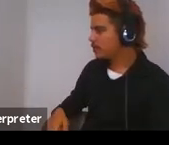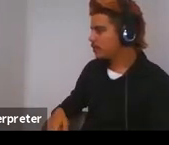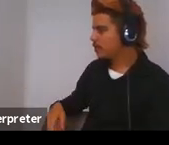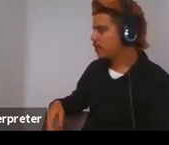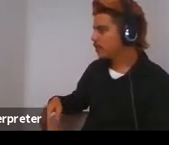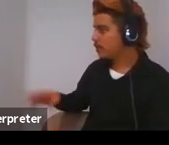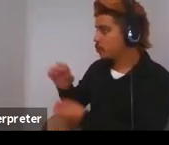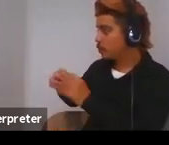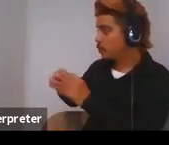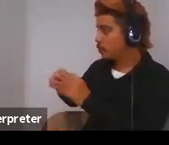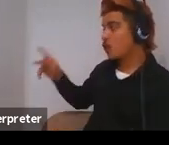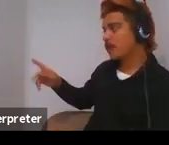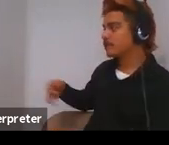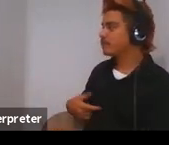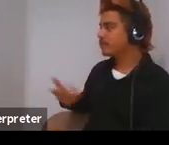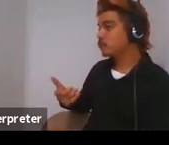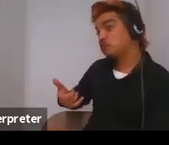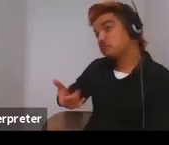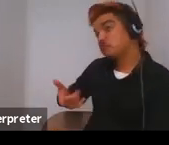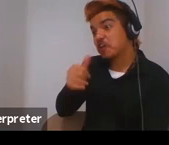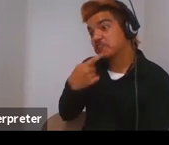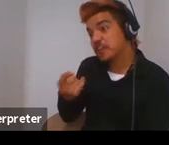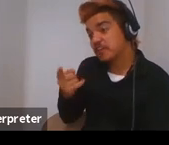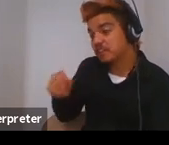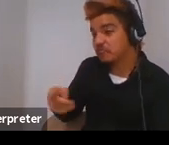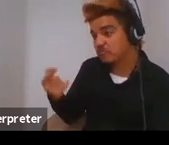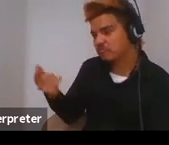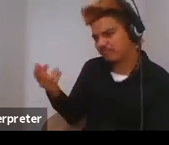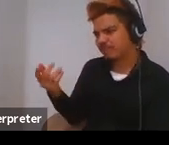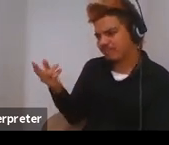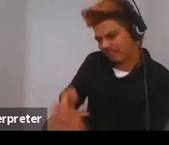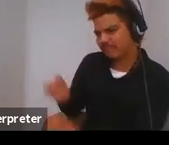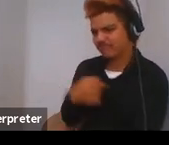Okay. Well, she didn't say no. So count us in.